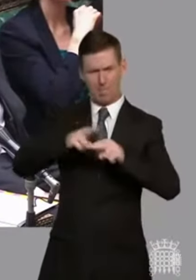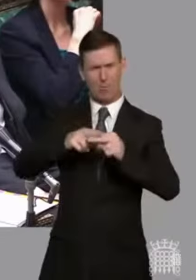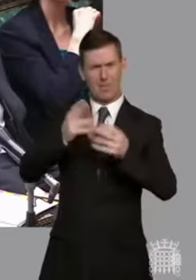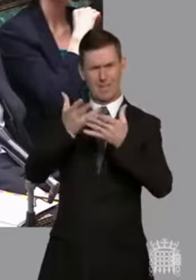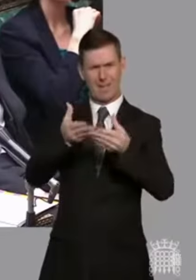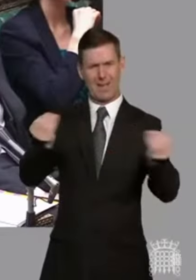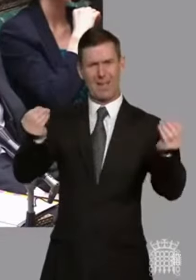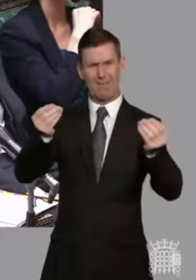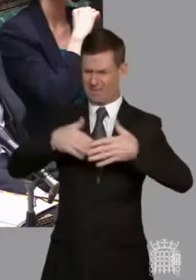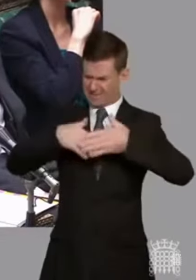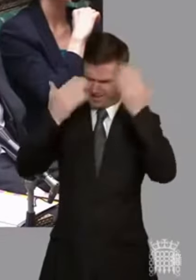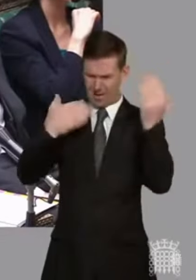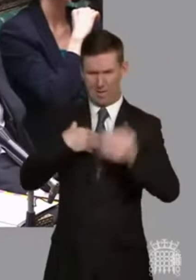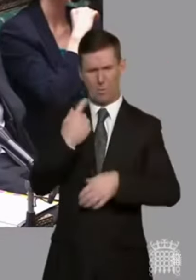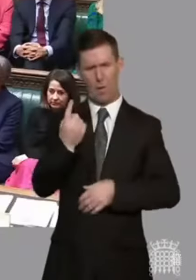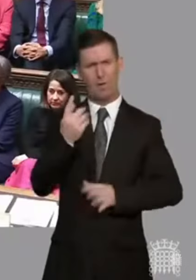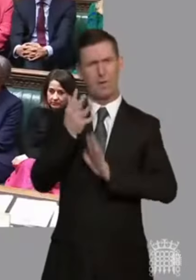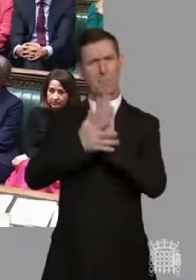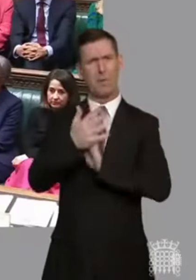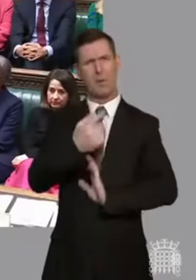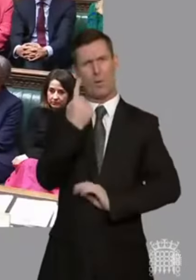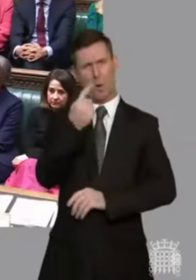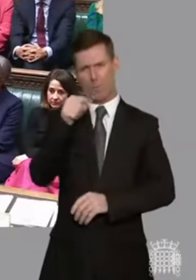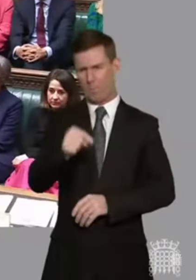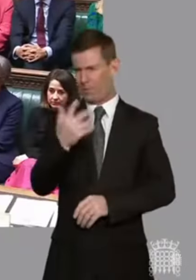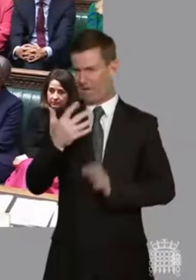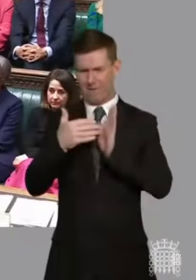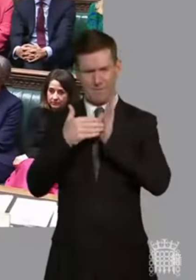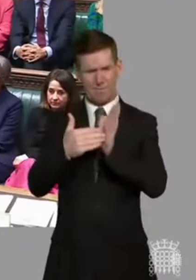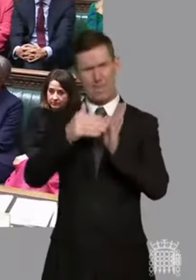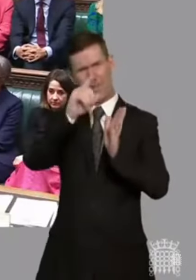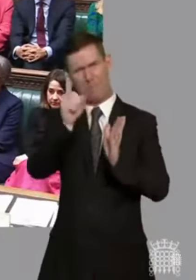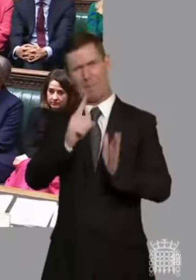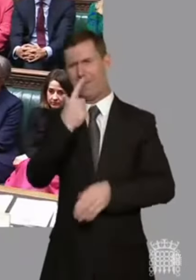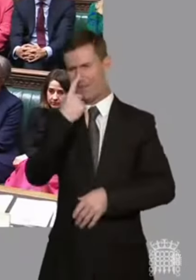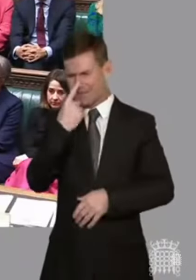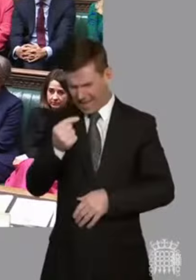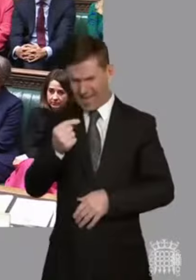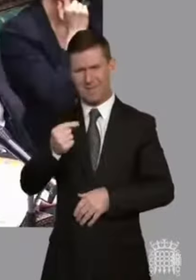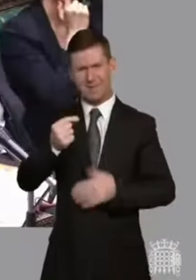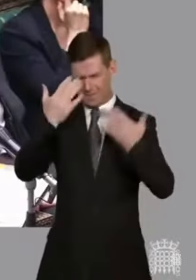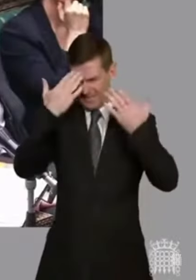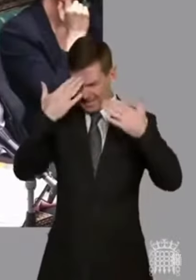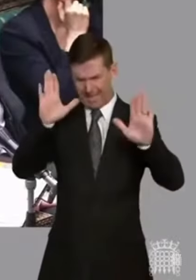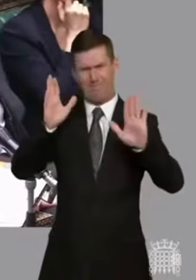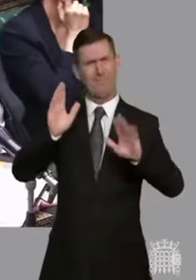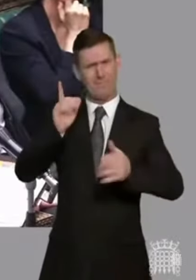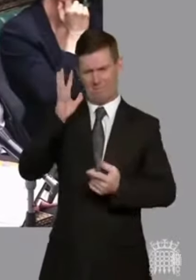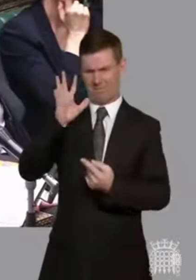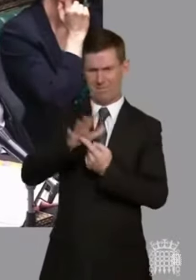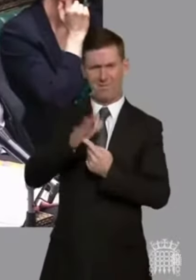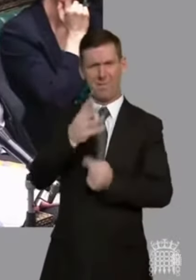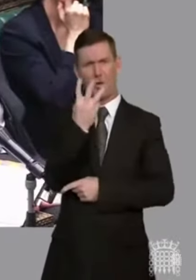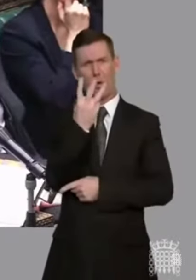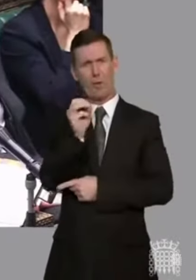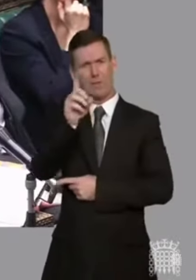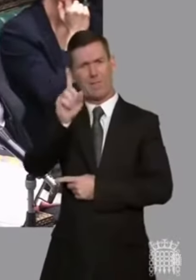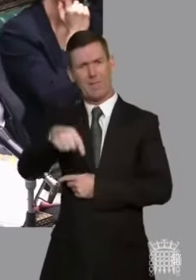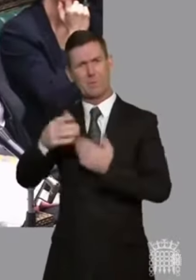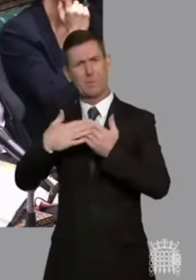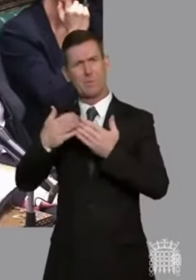entitled to unpaid parental leave and 30,000 more fathers to paternity leave. I'm happy to ensure that she gets the meeting with